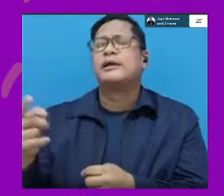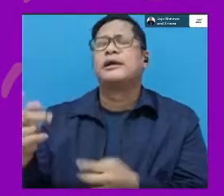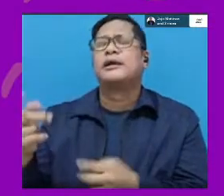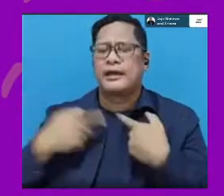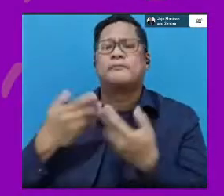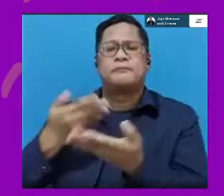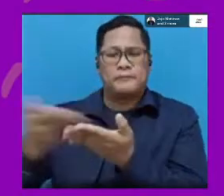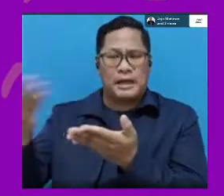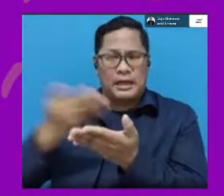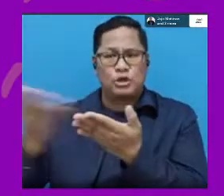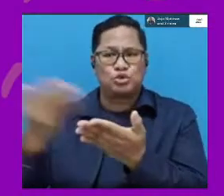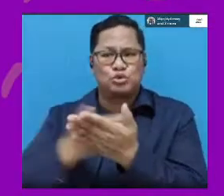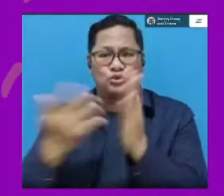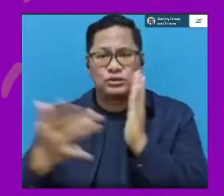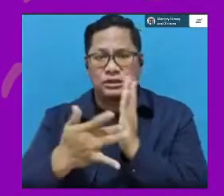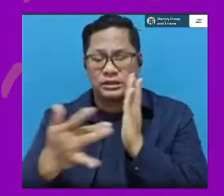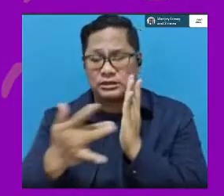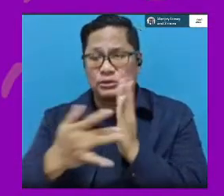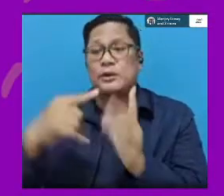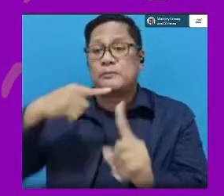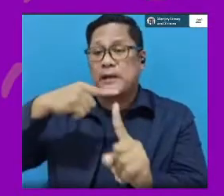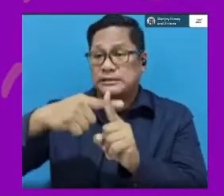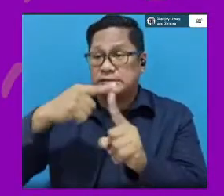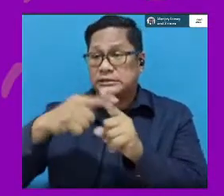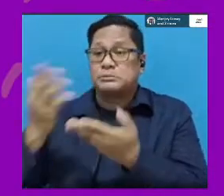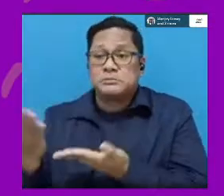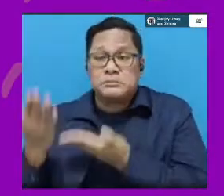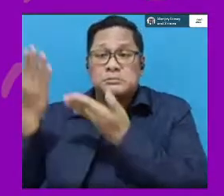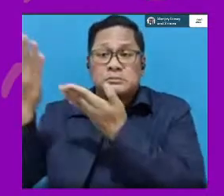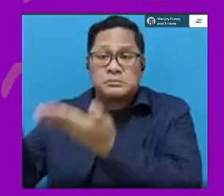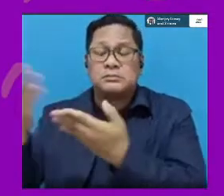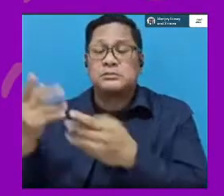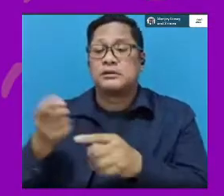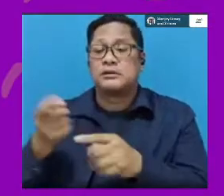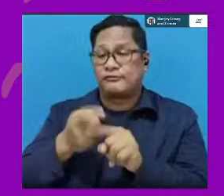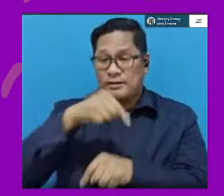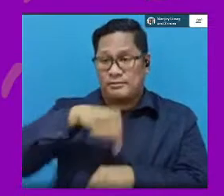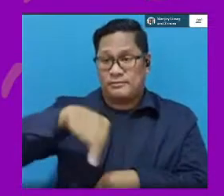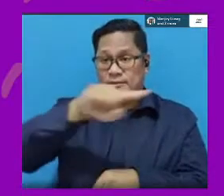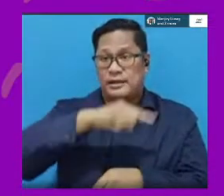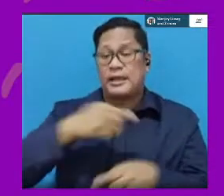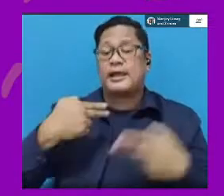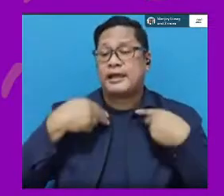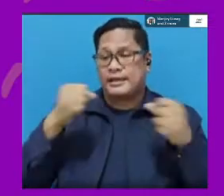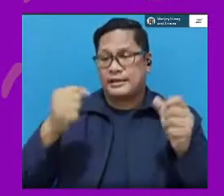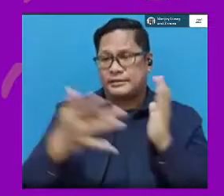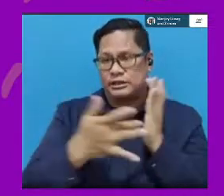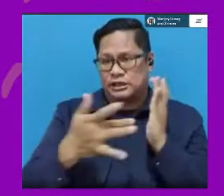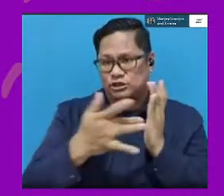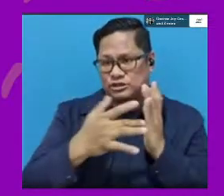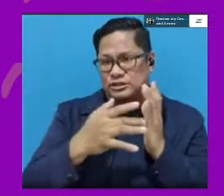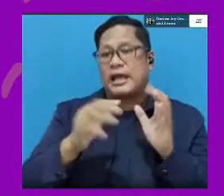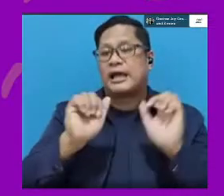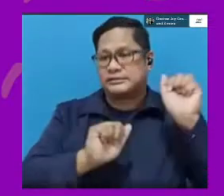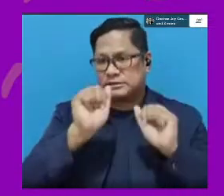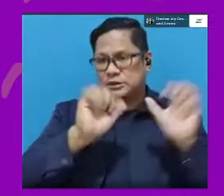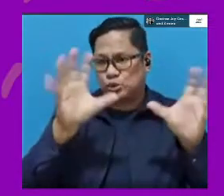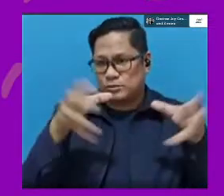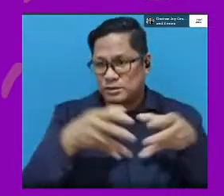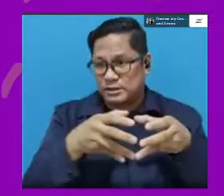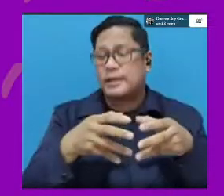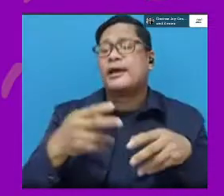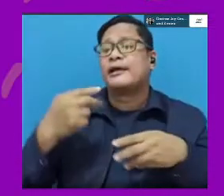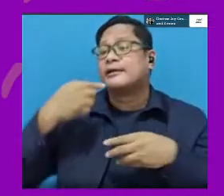technologies with the positive recommendations from the Health Technology Assessment Committee. Okay, I've mentioned earlier that